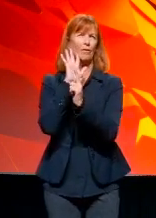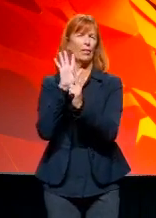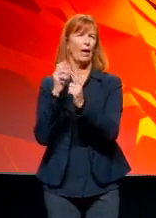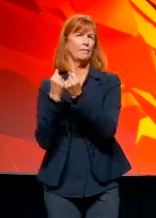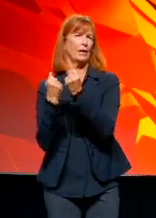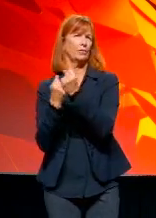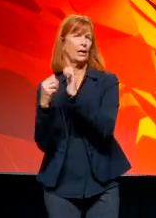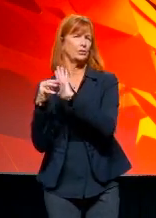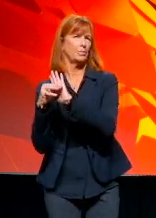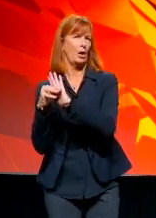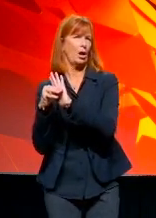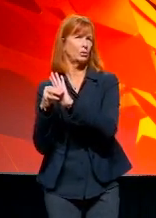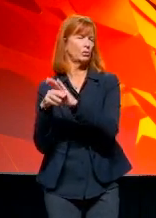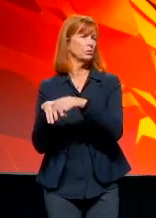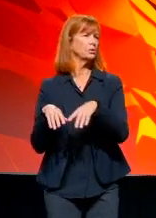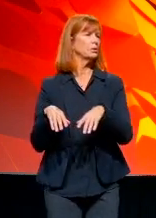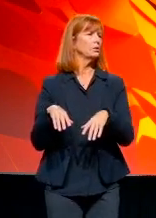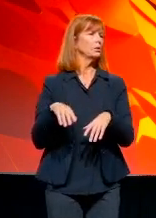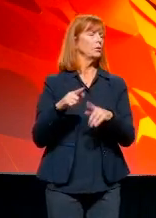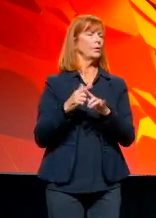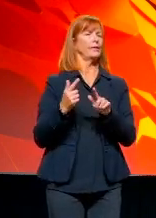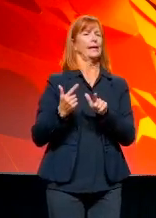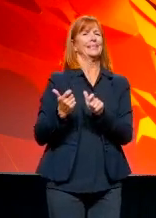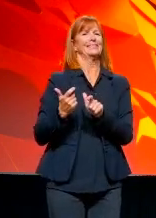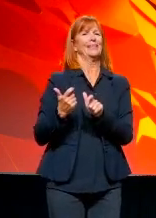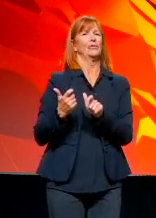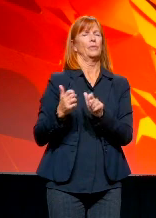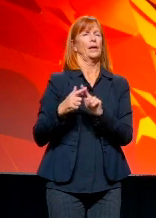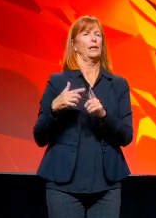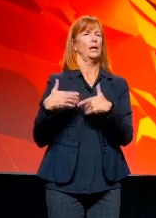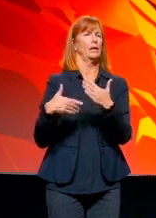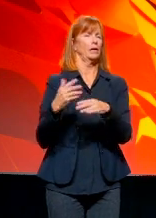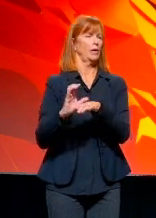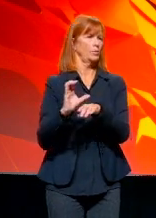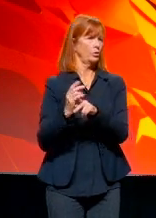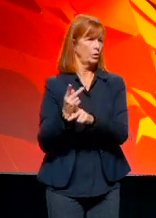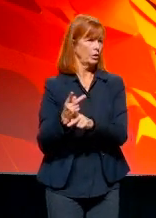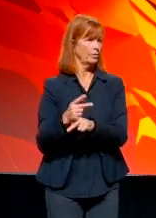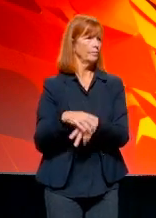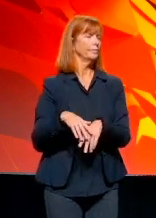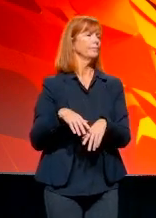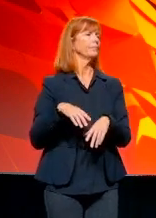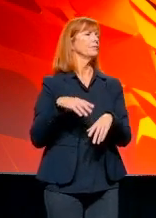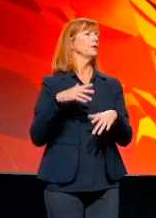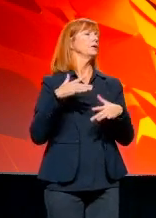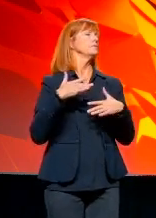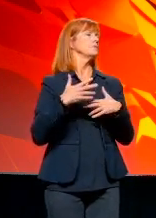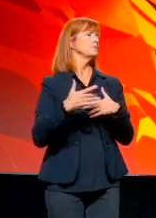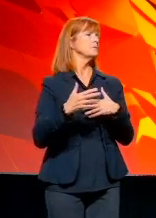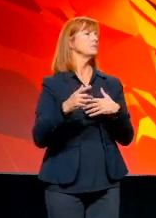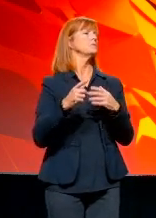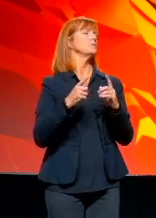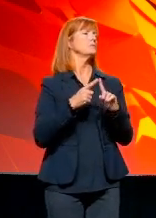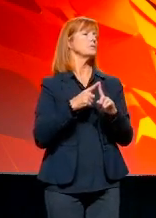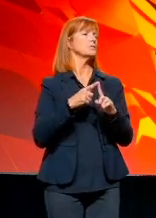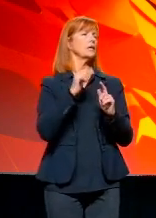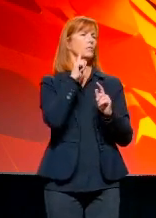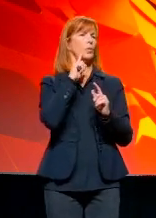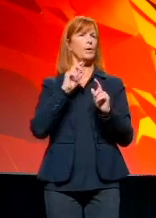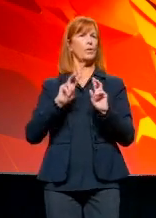fine-tune them with like a accelerated computing. And after that, we further kind of like